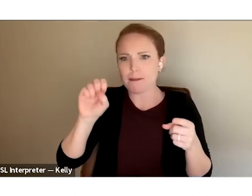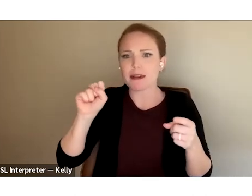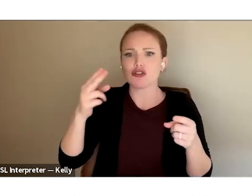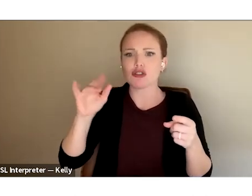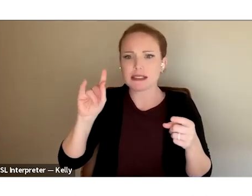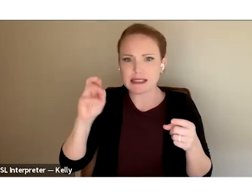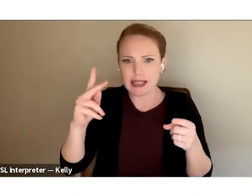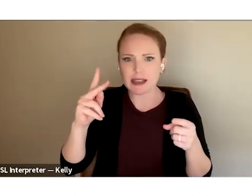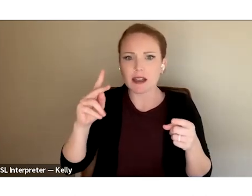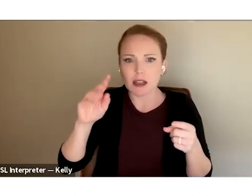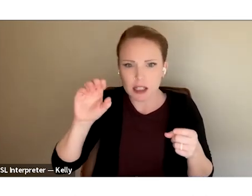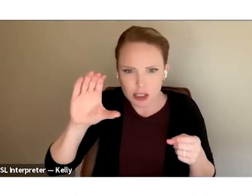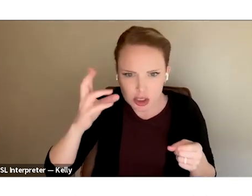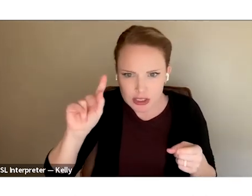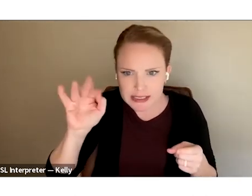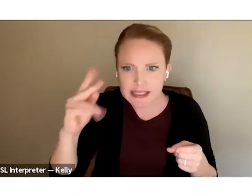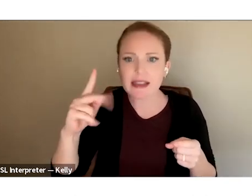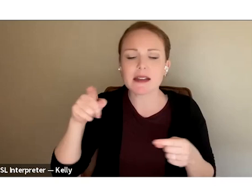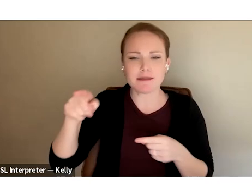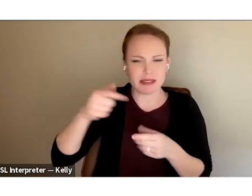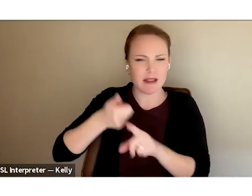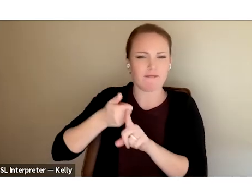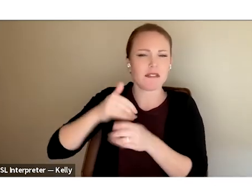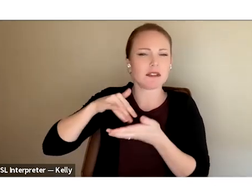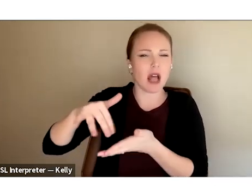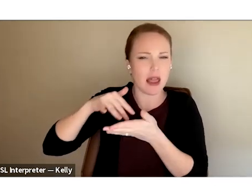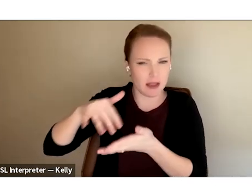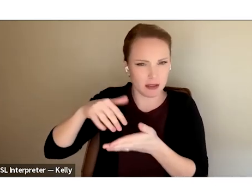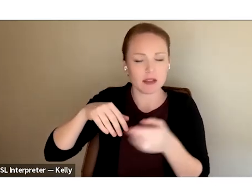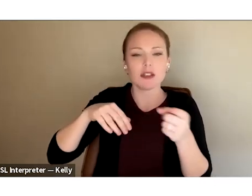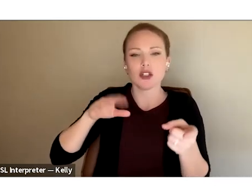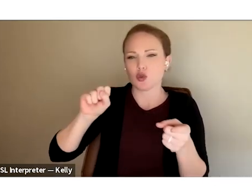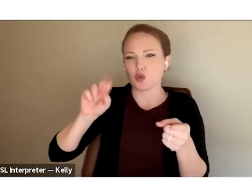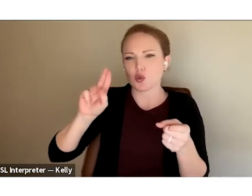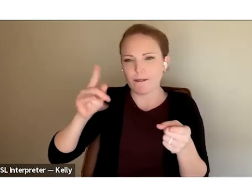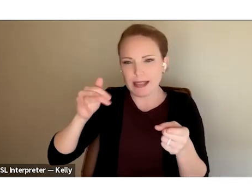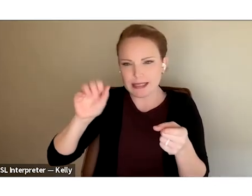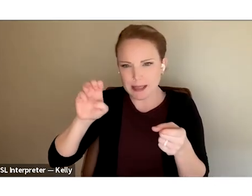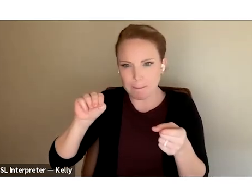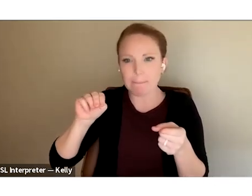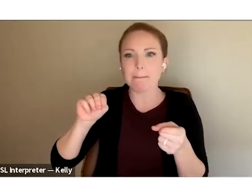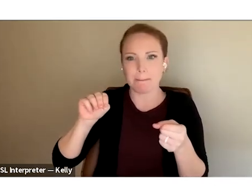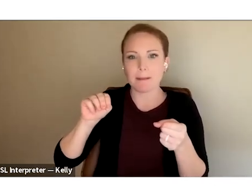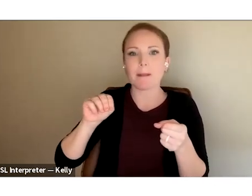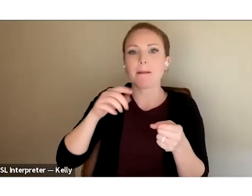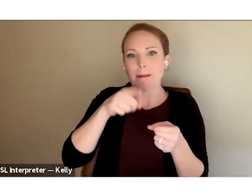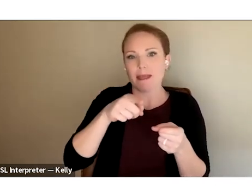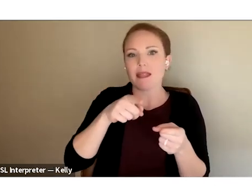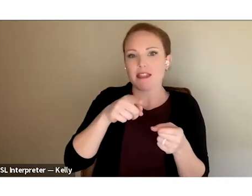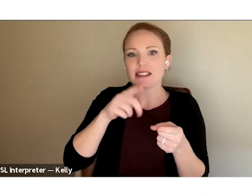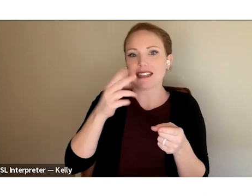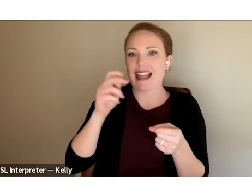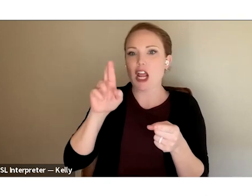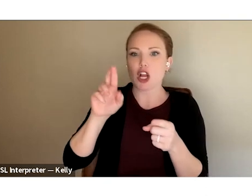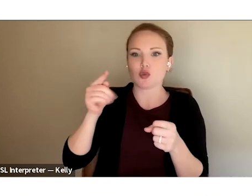a scholar of Sufism, I think he's still at Stony Brook, but I know when he wrote this book, Ibn Arabi, Heir to the Prophets, he was a